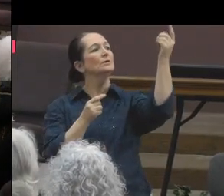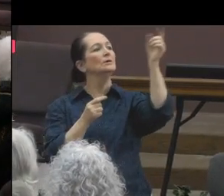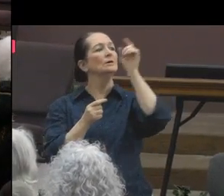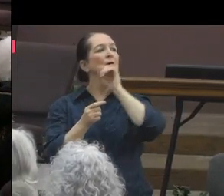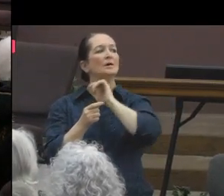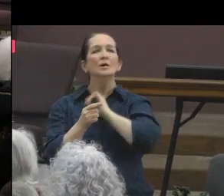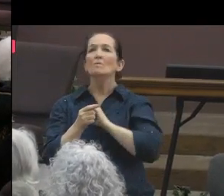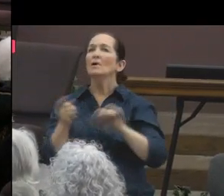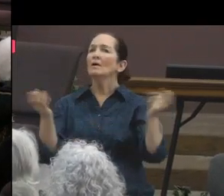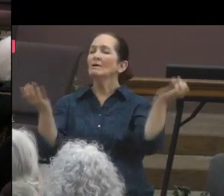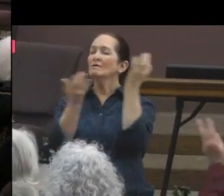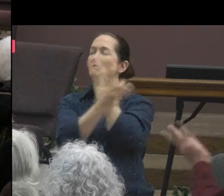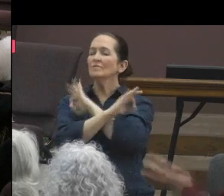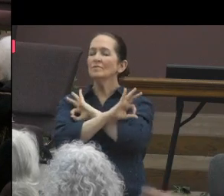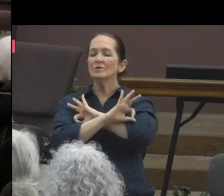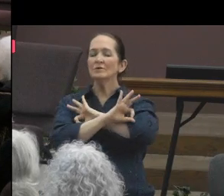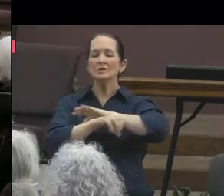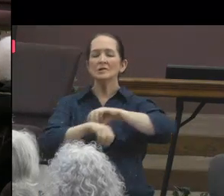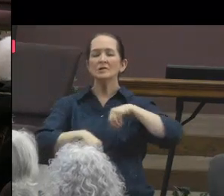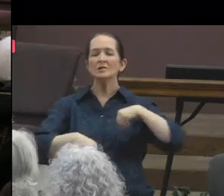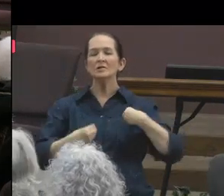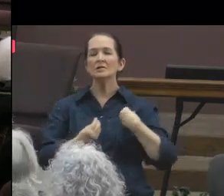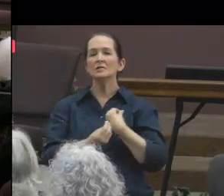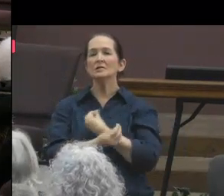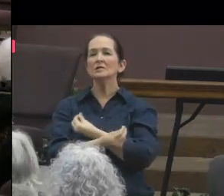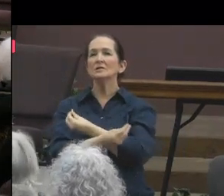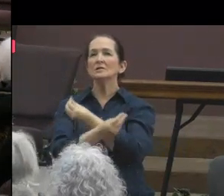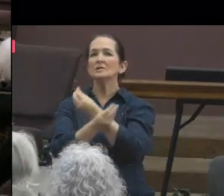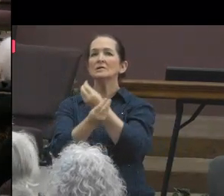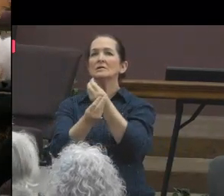to Him I freely